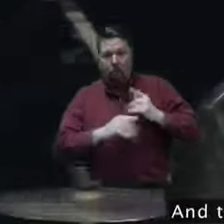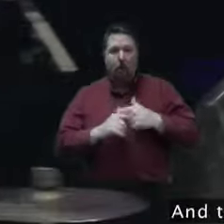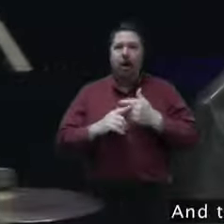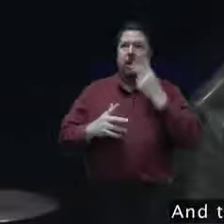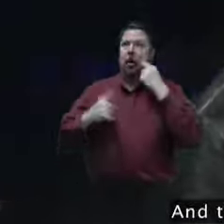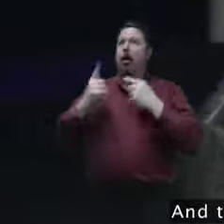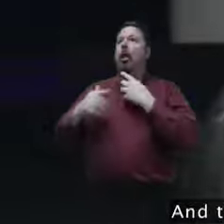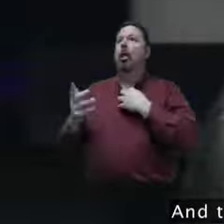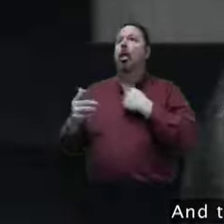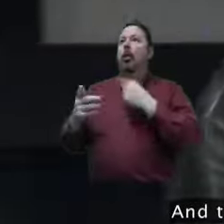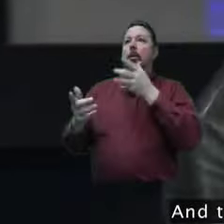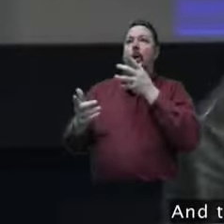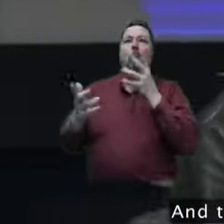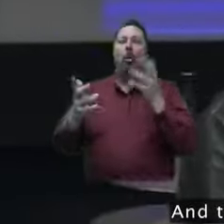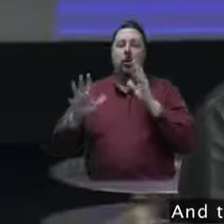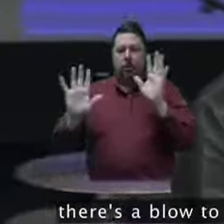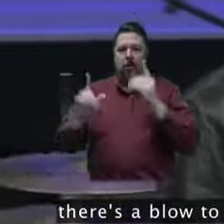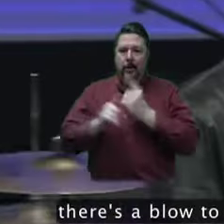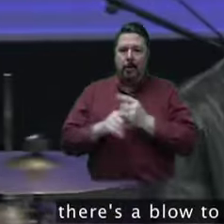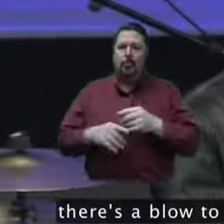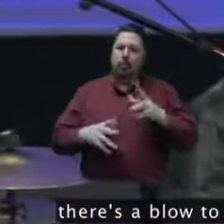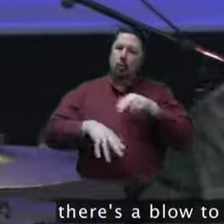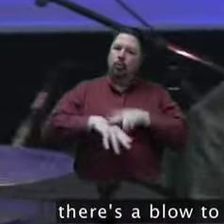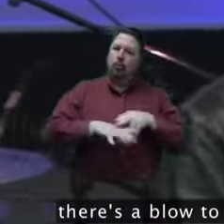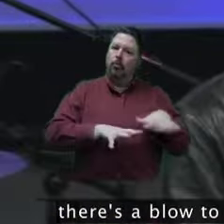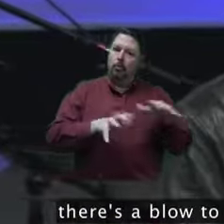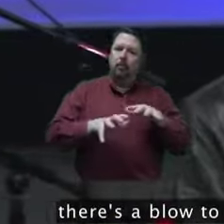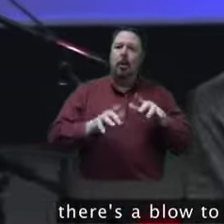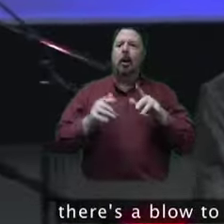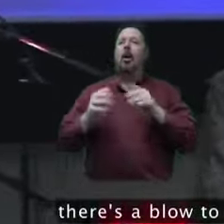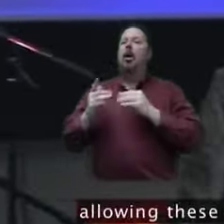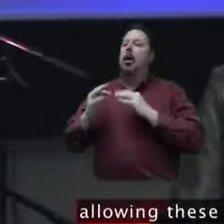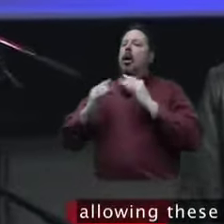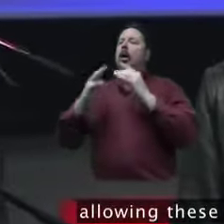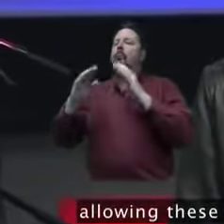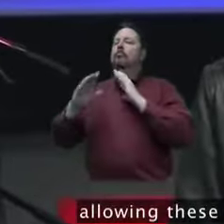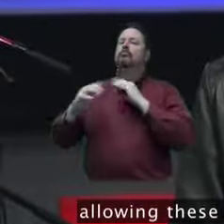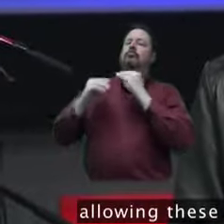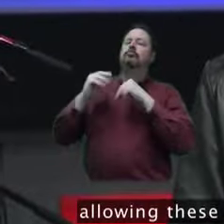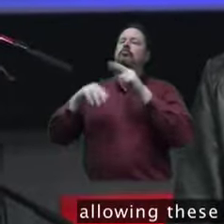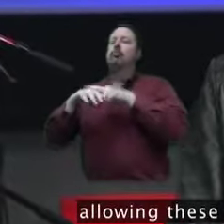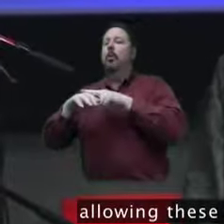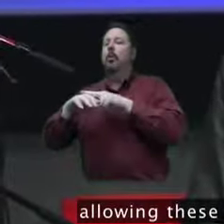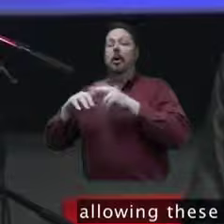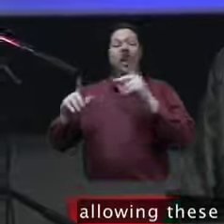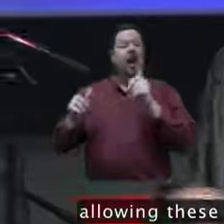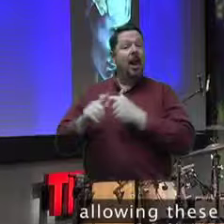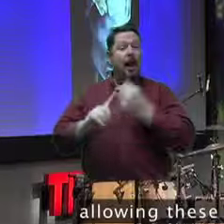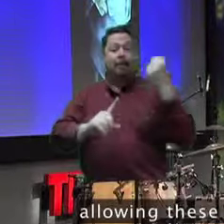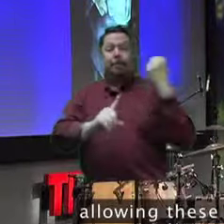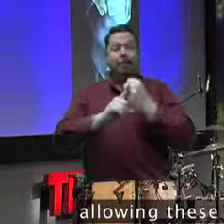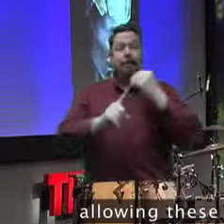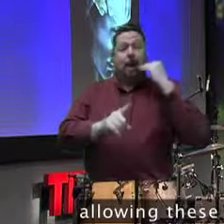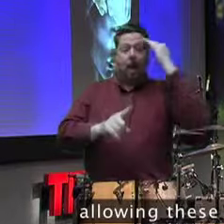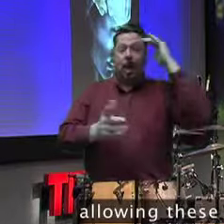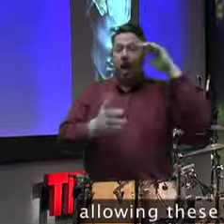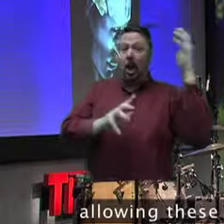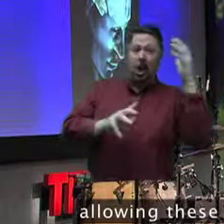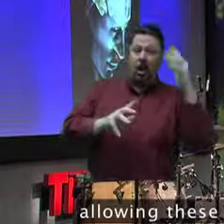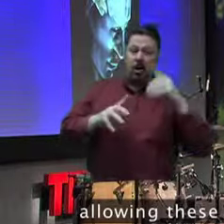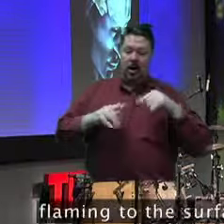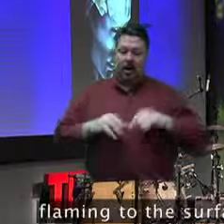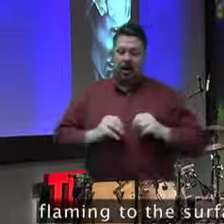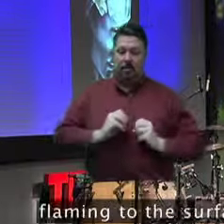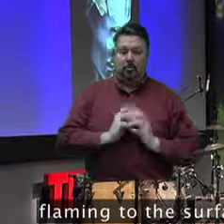mother. And then what happens is there is a blow to your head, damaging the cortex, allowing these latent sexual